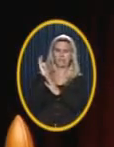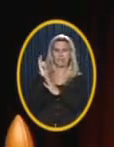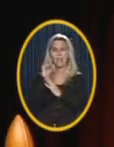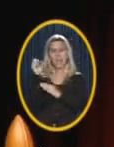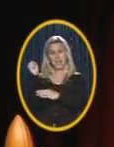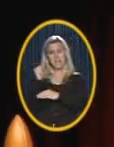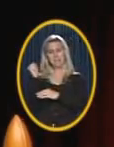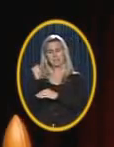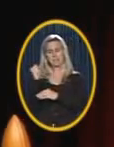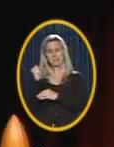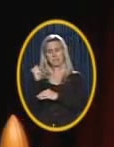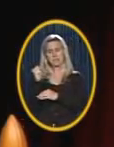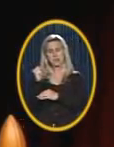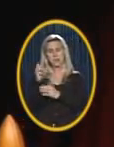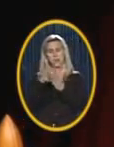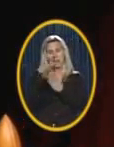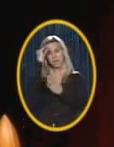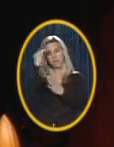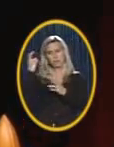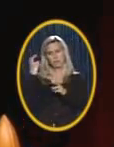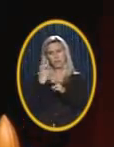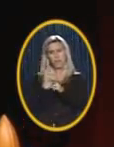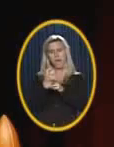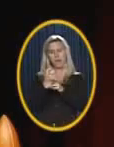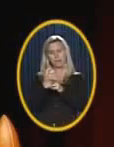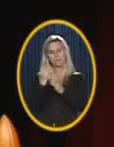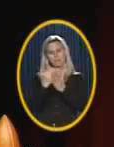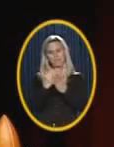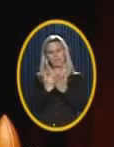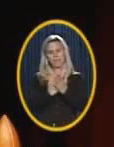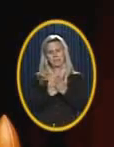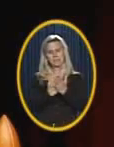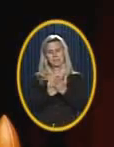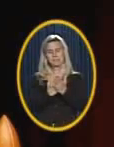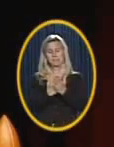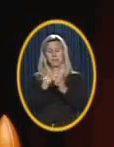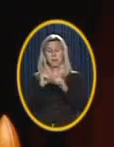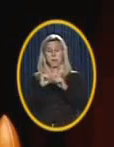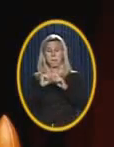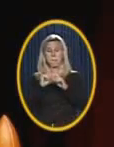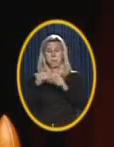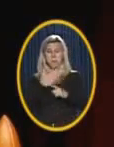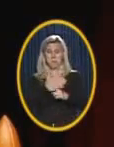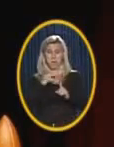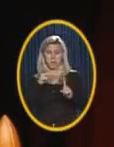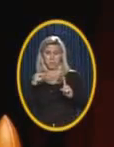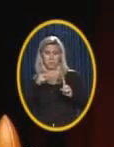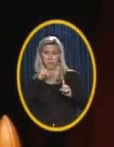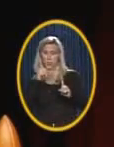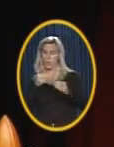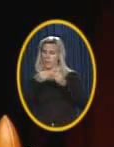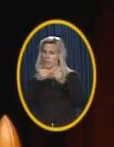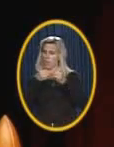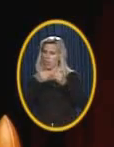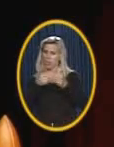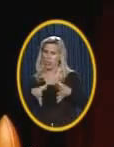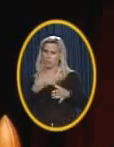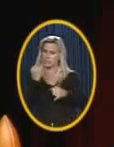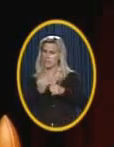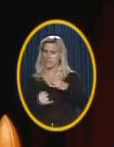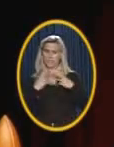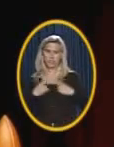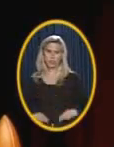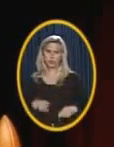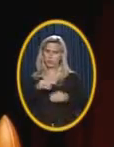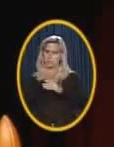yes, we've learned some hard lessons. But from my standpoint, we haven't lost the last humans flying in